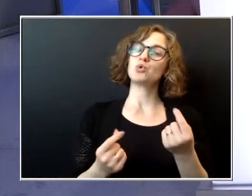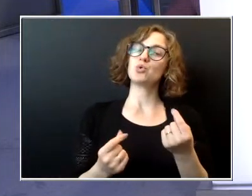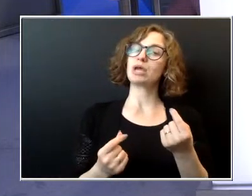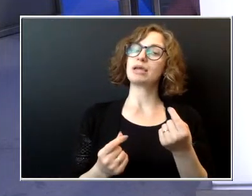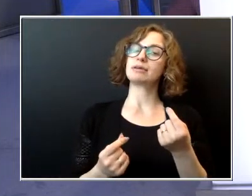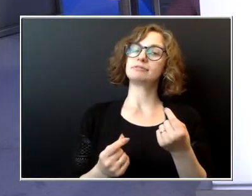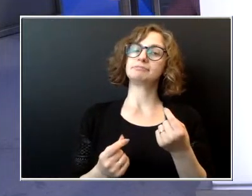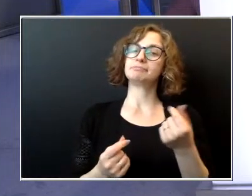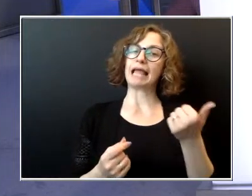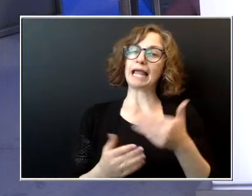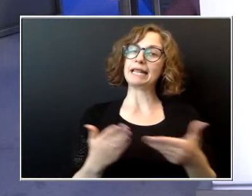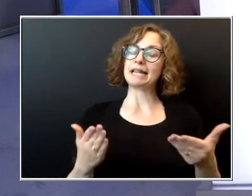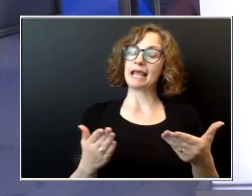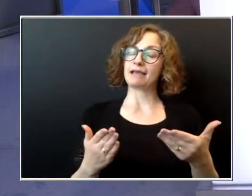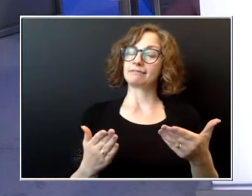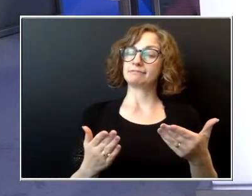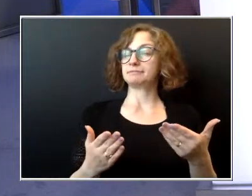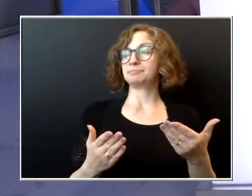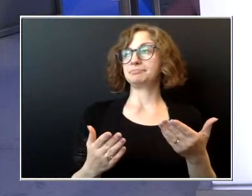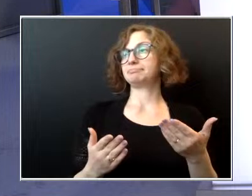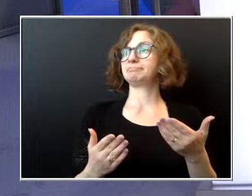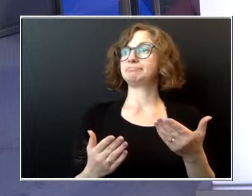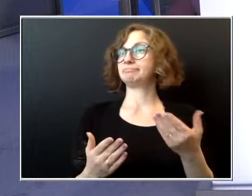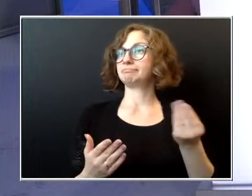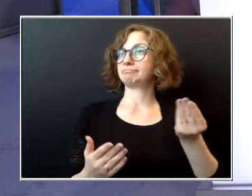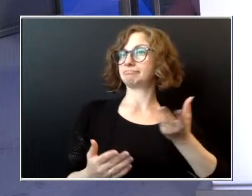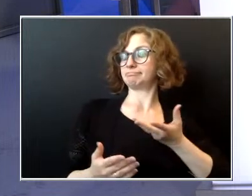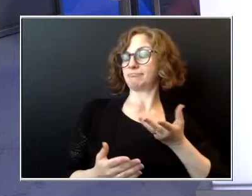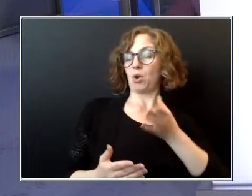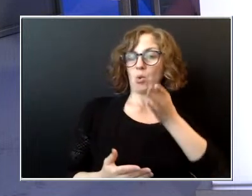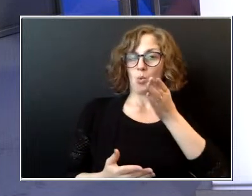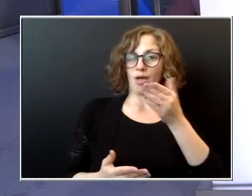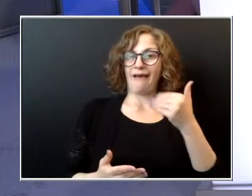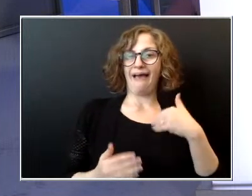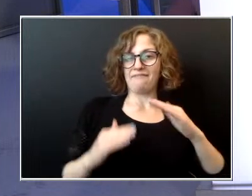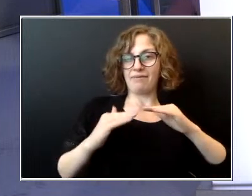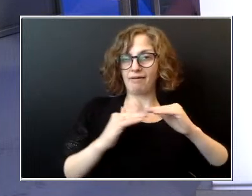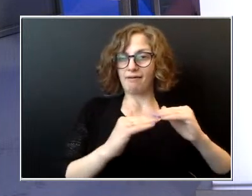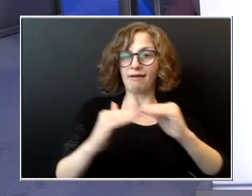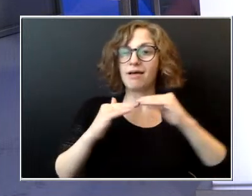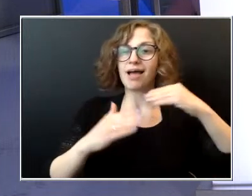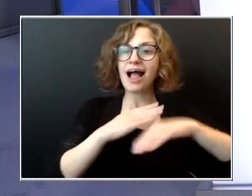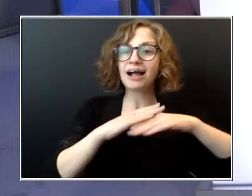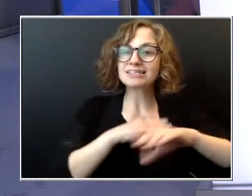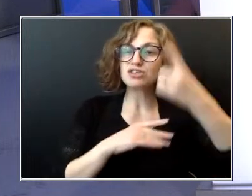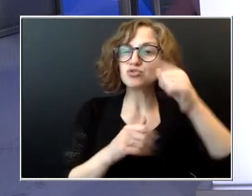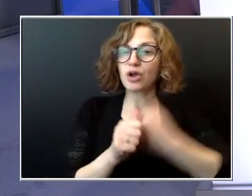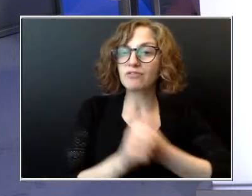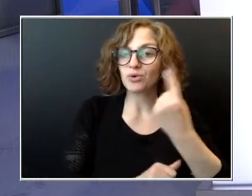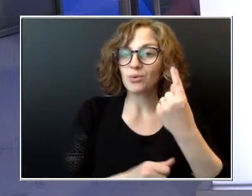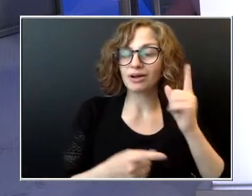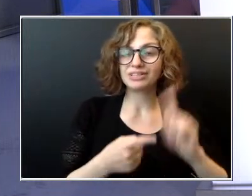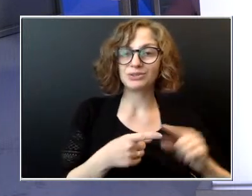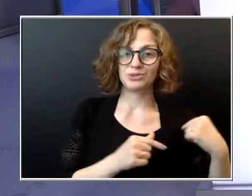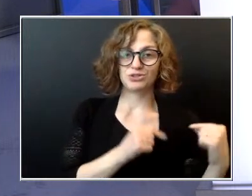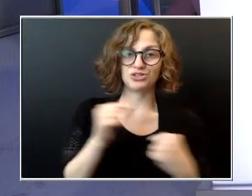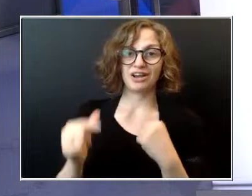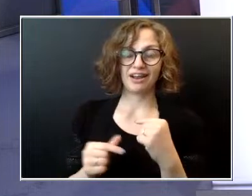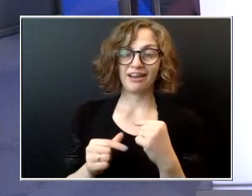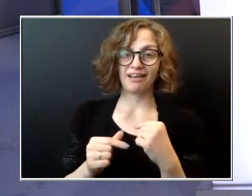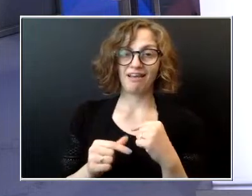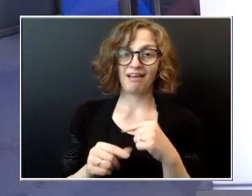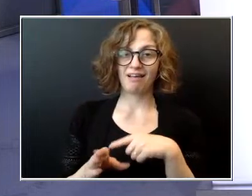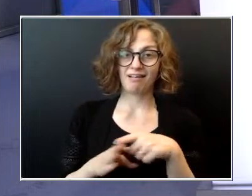equitable access for all to have genetic information? Absolutely a priority for the Cancer